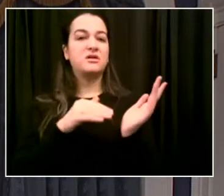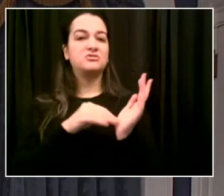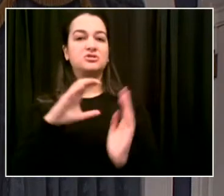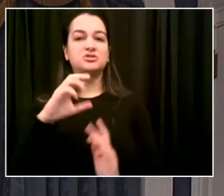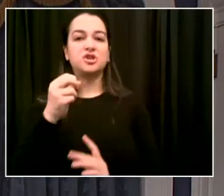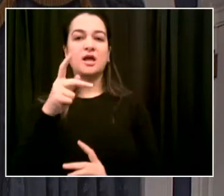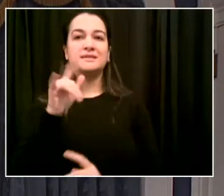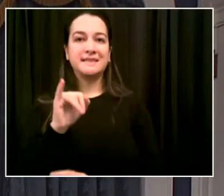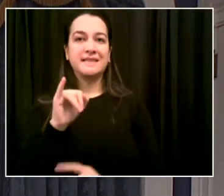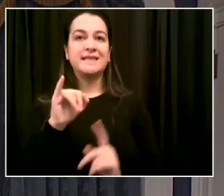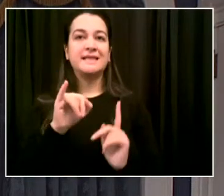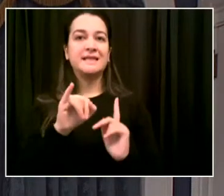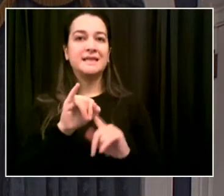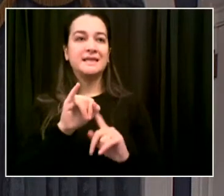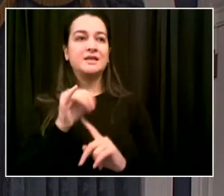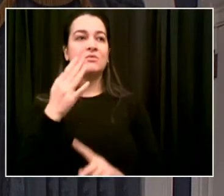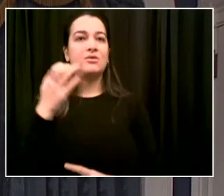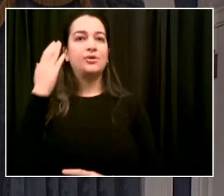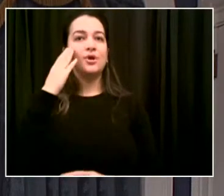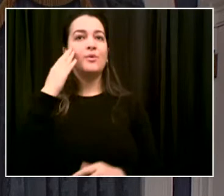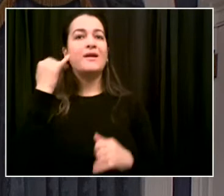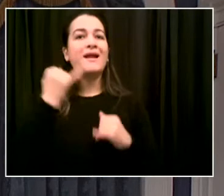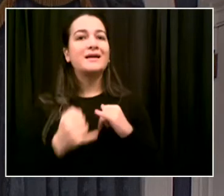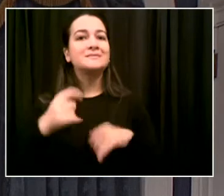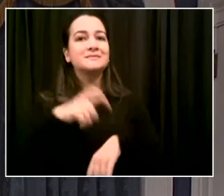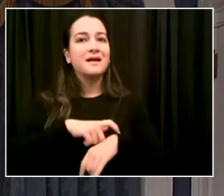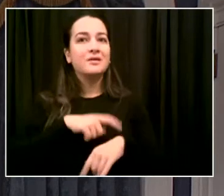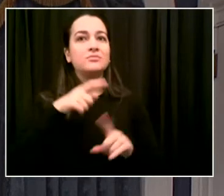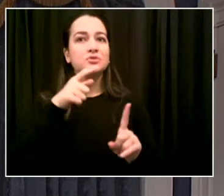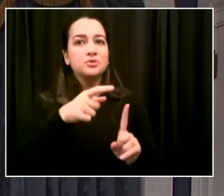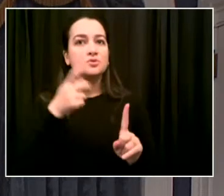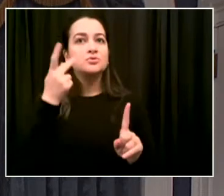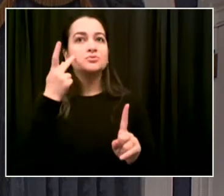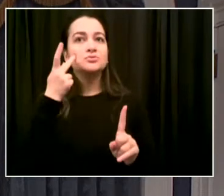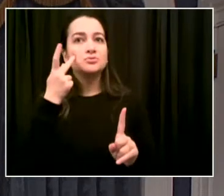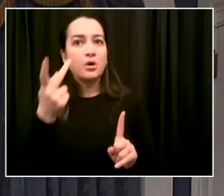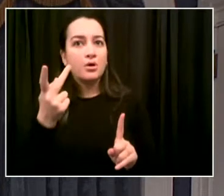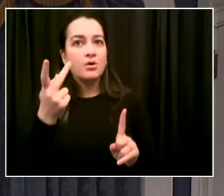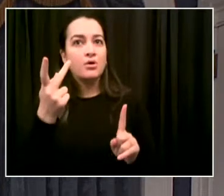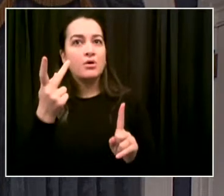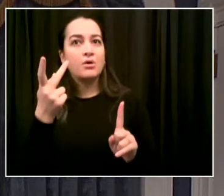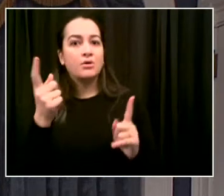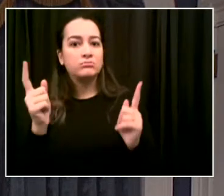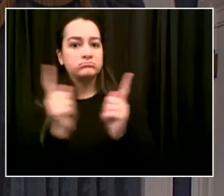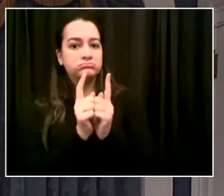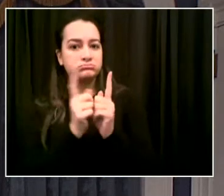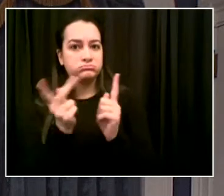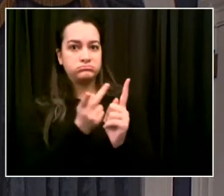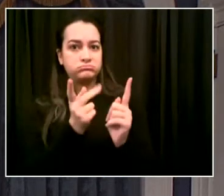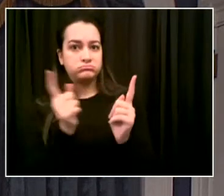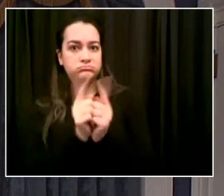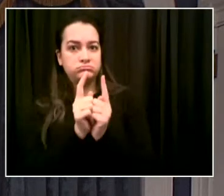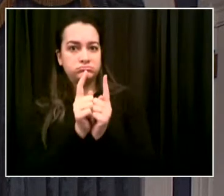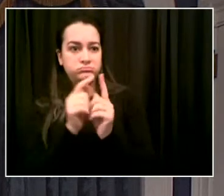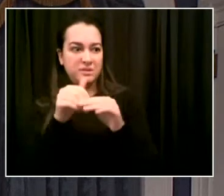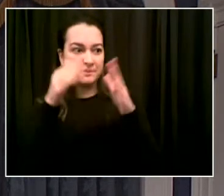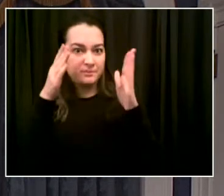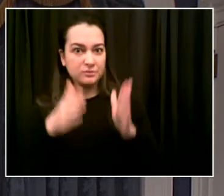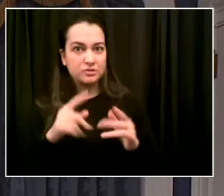mean, presumably, aside from you two, he had a bunch of city government contacts. How many people are in